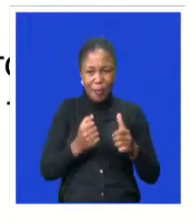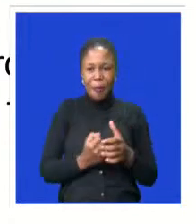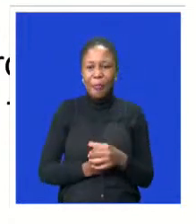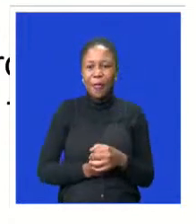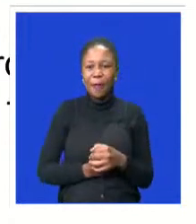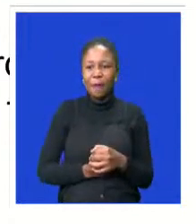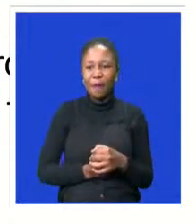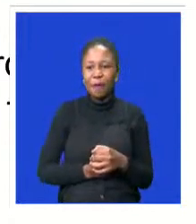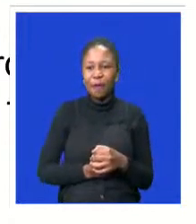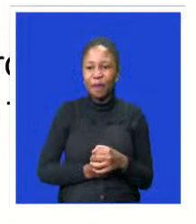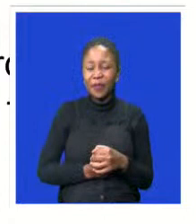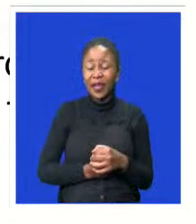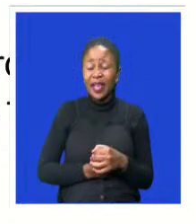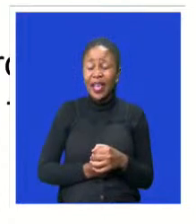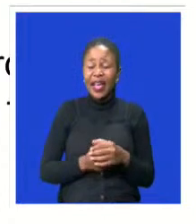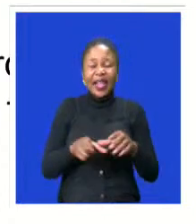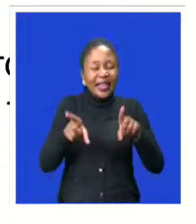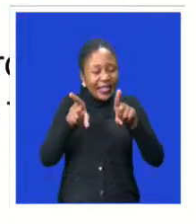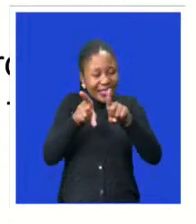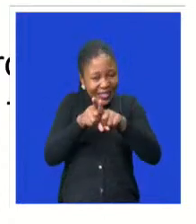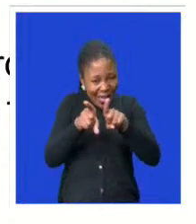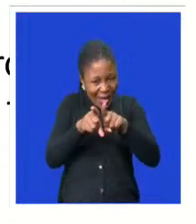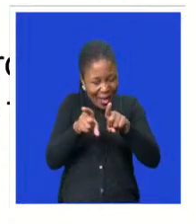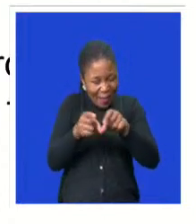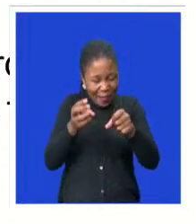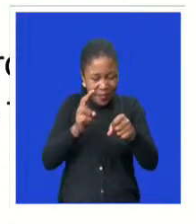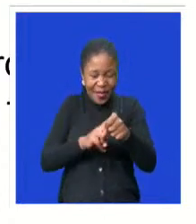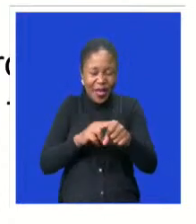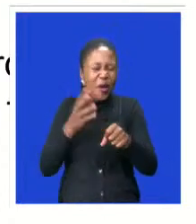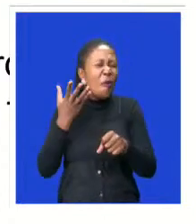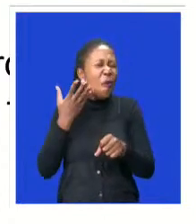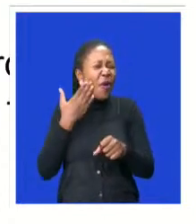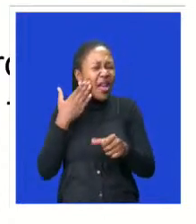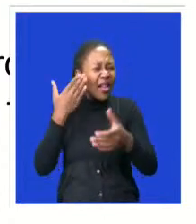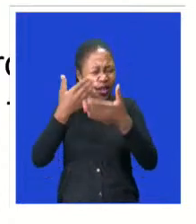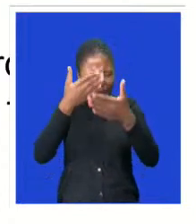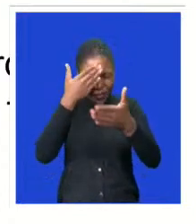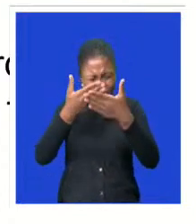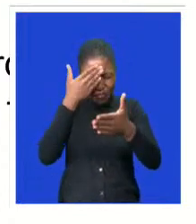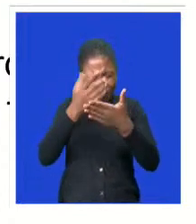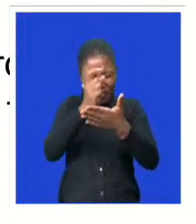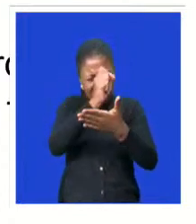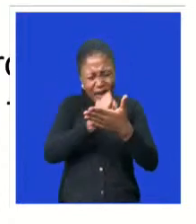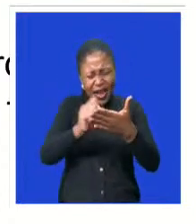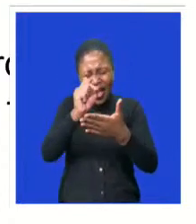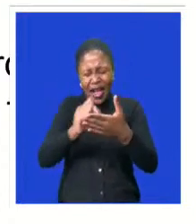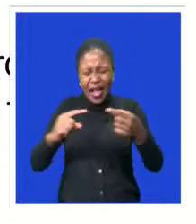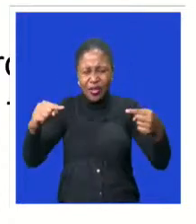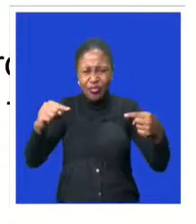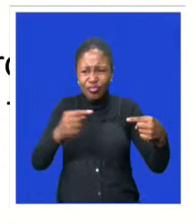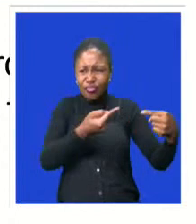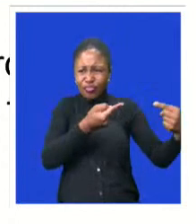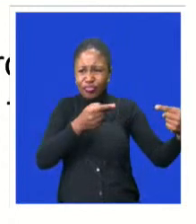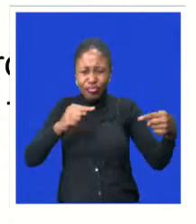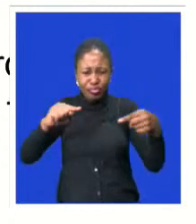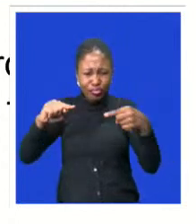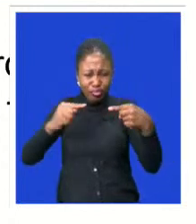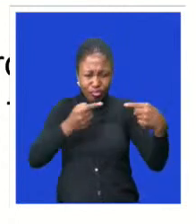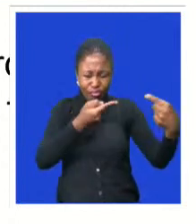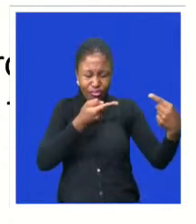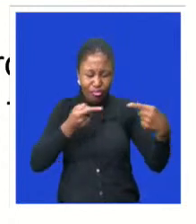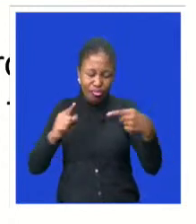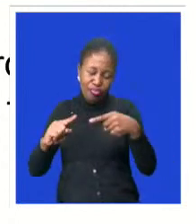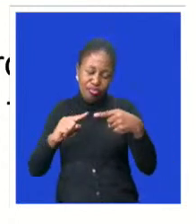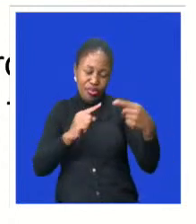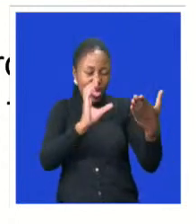and expository composition, you get your skill from reading the magazine. So we know that in the magazine